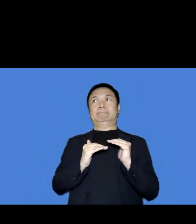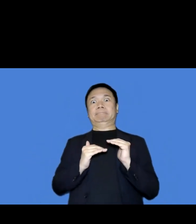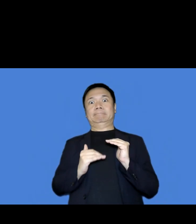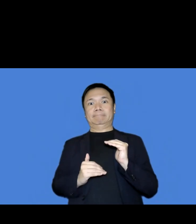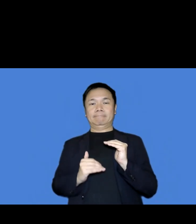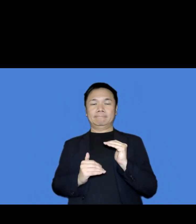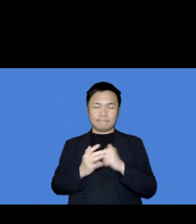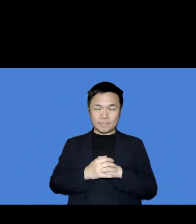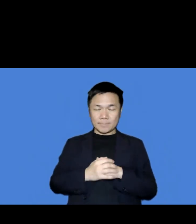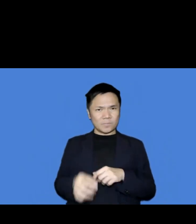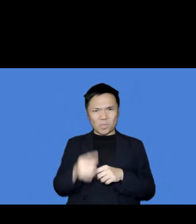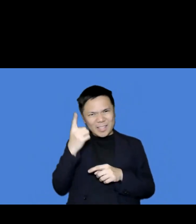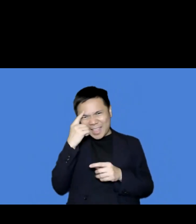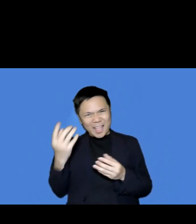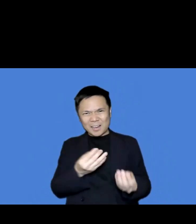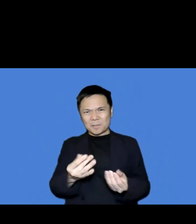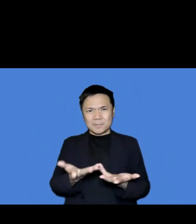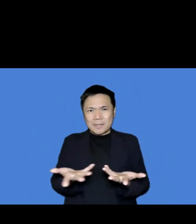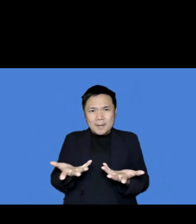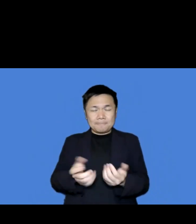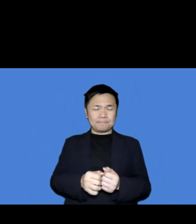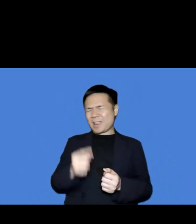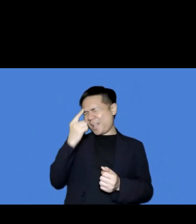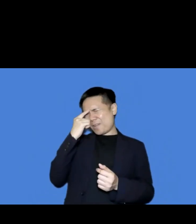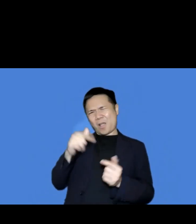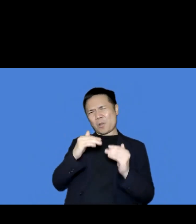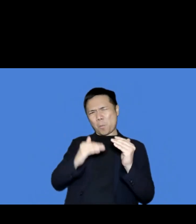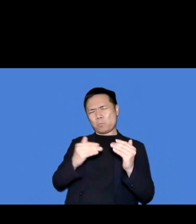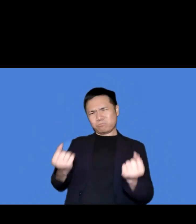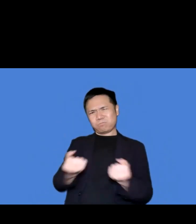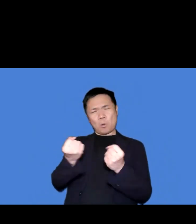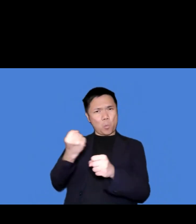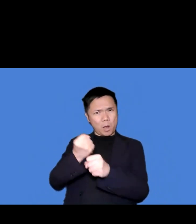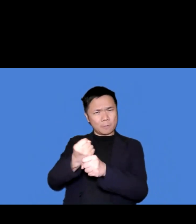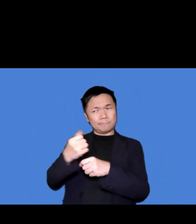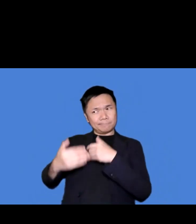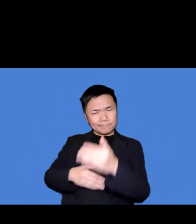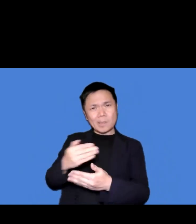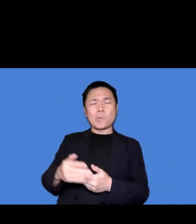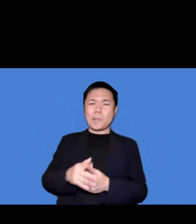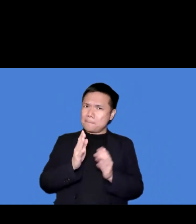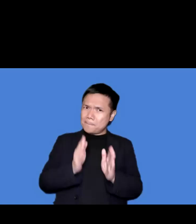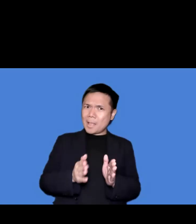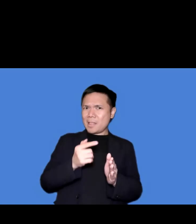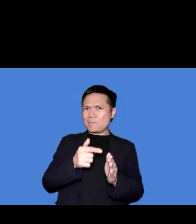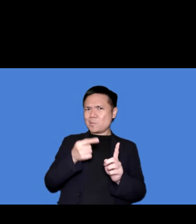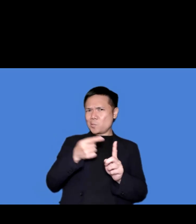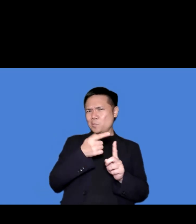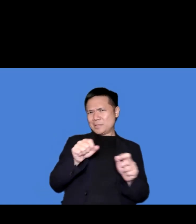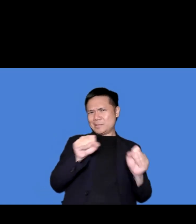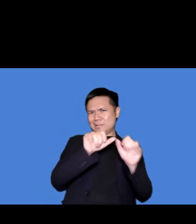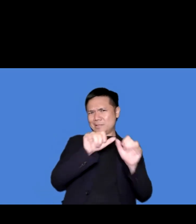policies, but for its implementation, we need to have a proper system in